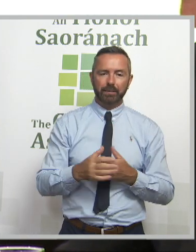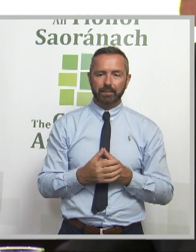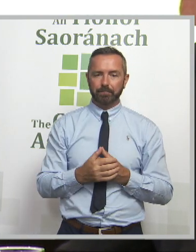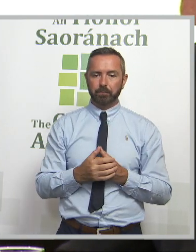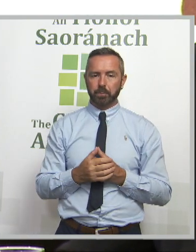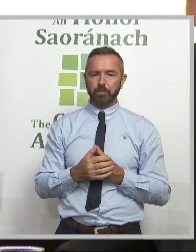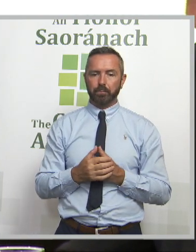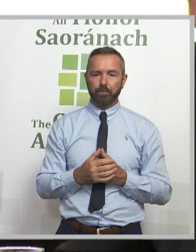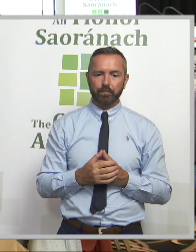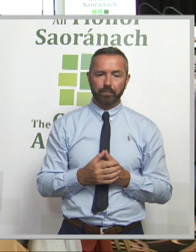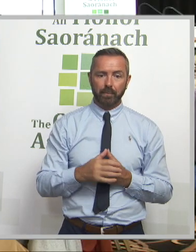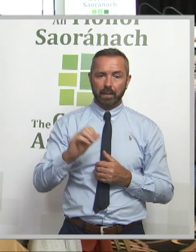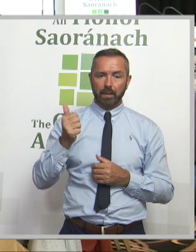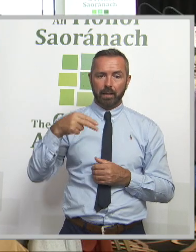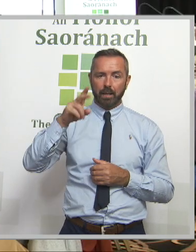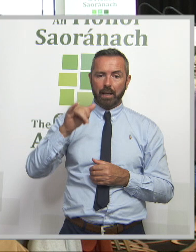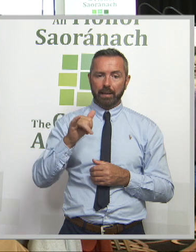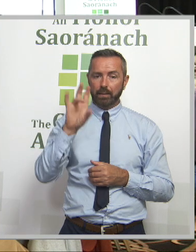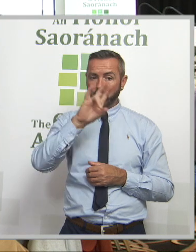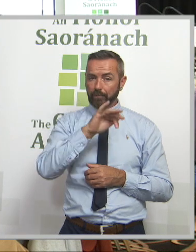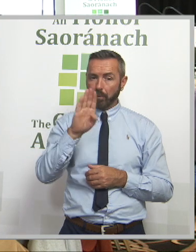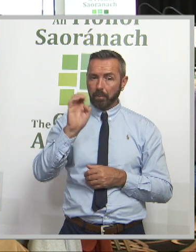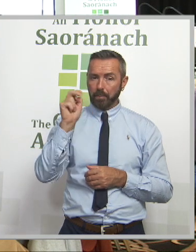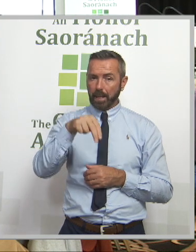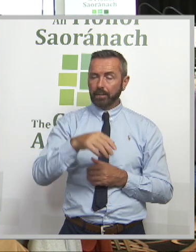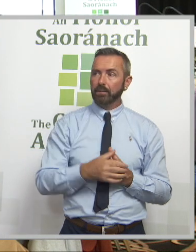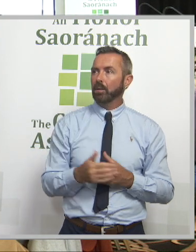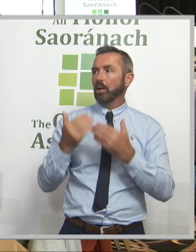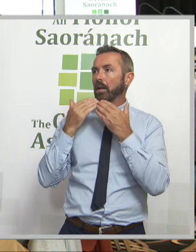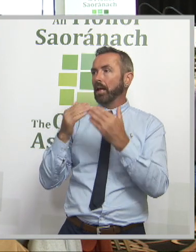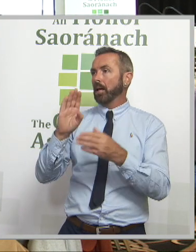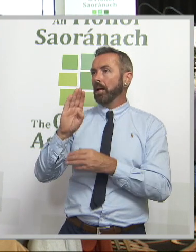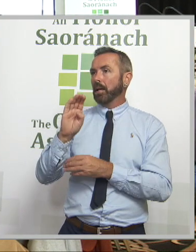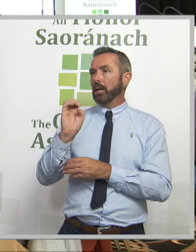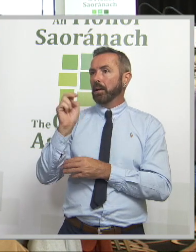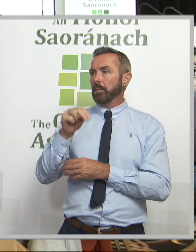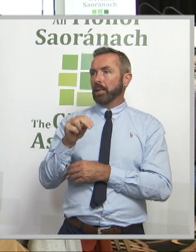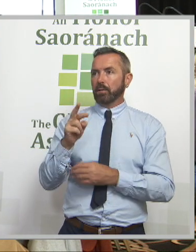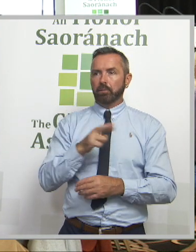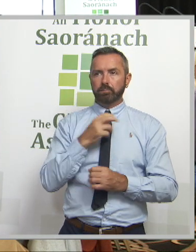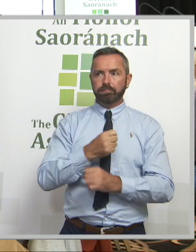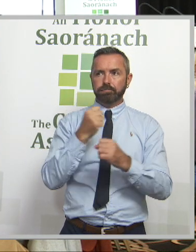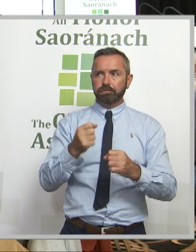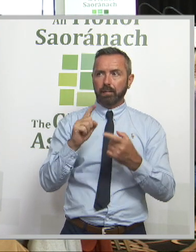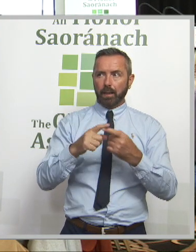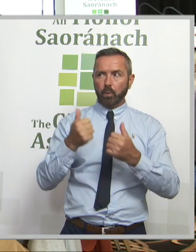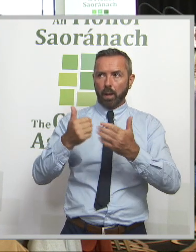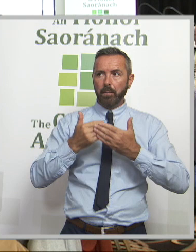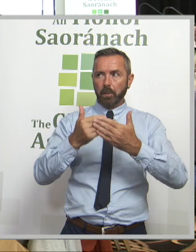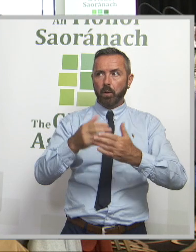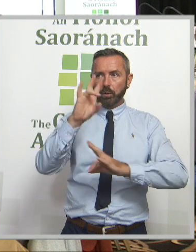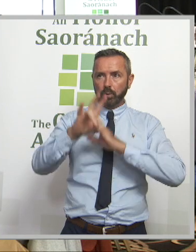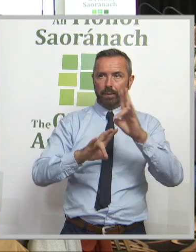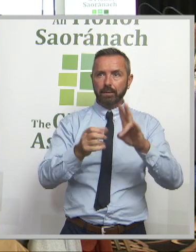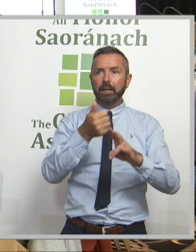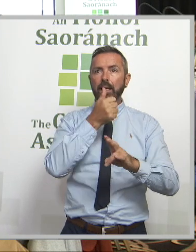Thank you. And Andy, the question from Ben. Yep. Thanks, Ben. That's a really astute and well-posed question. The answer